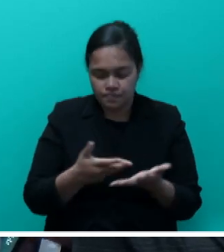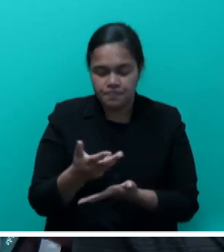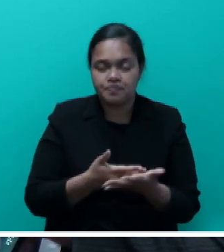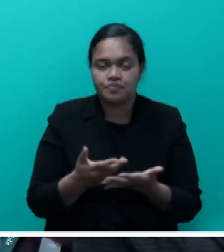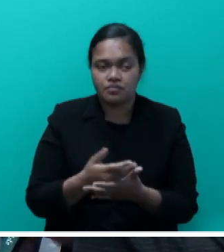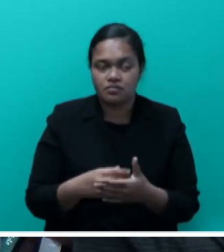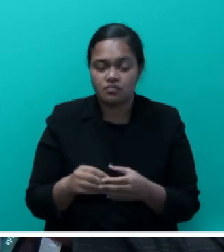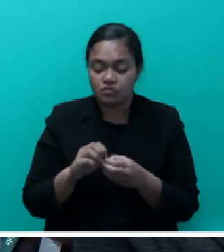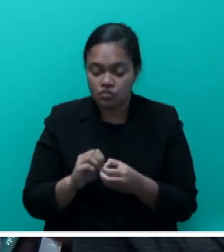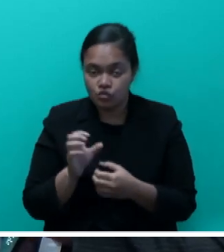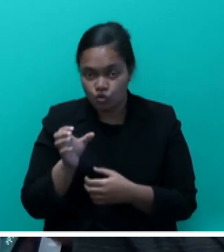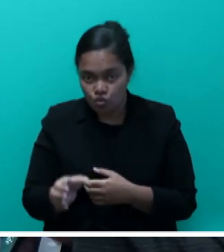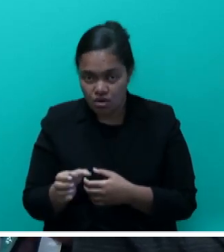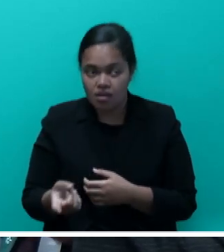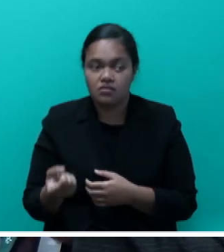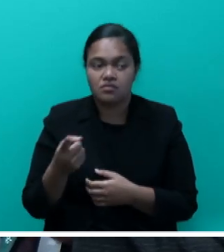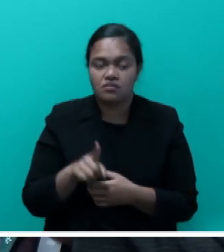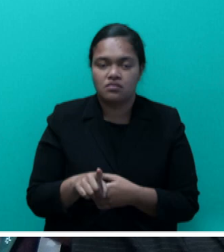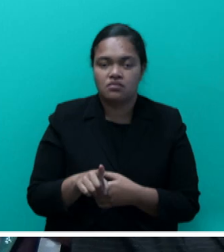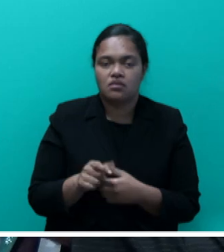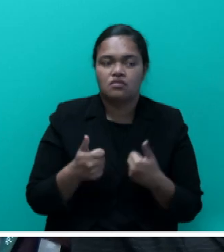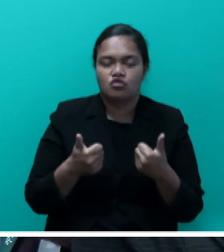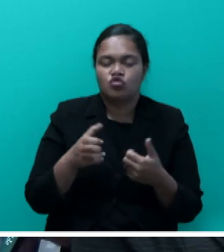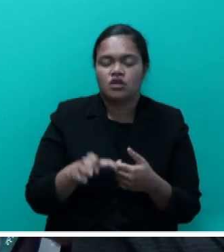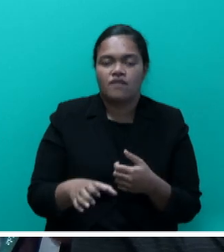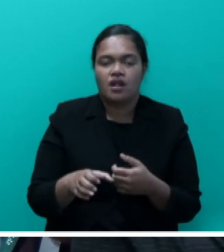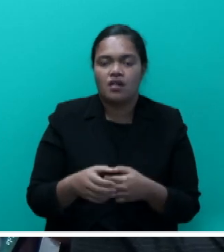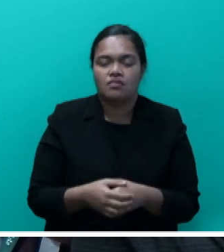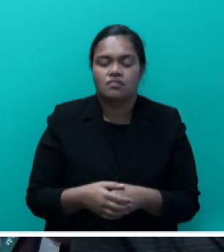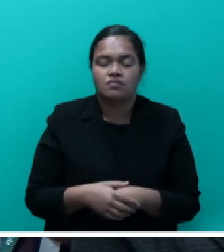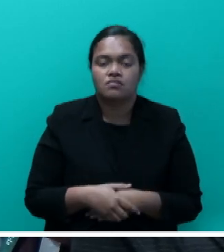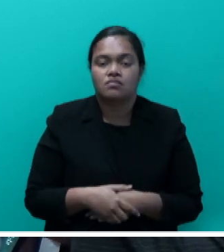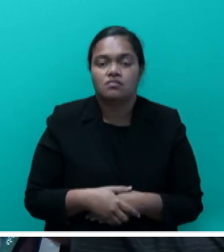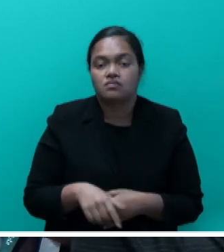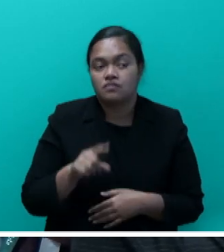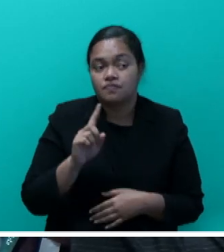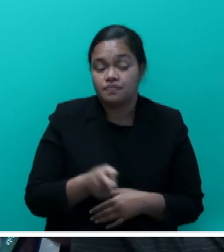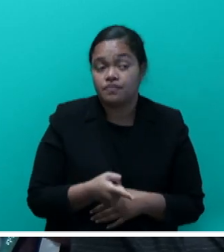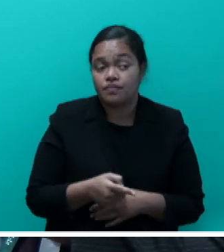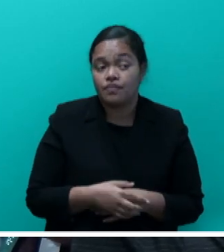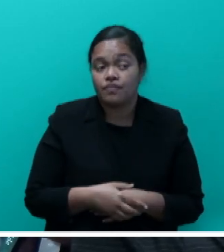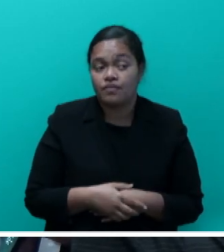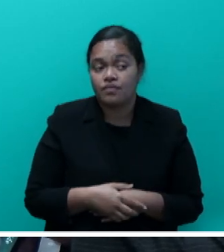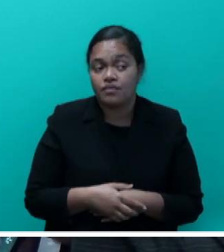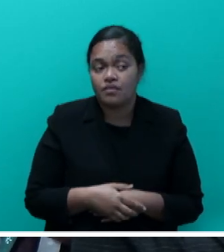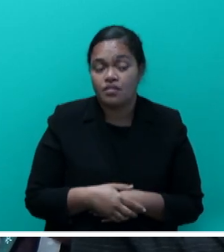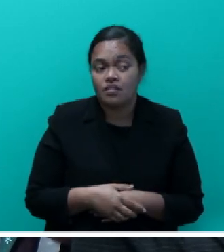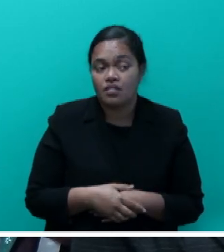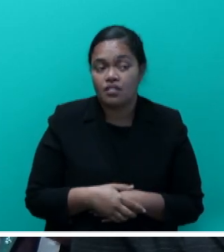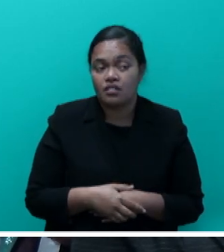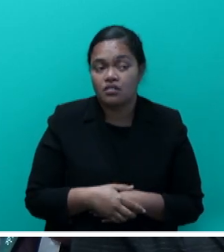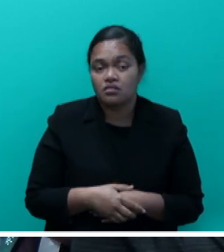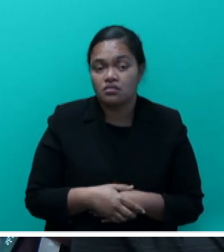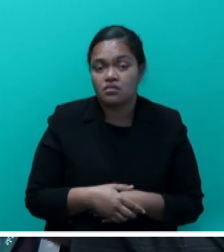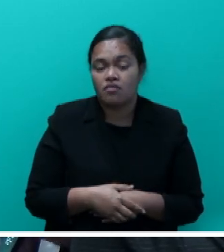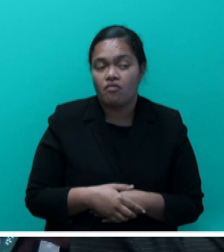holder and his or her driver and the passenger carried, but shall not allow the vehicle to ply or stand for hire for